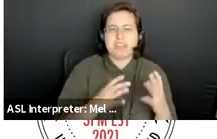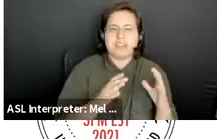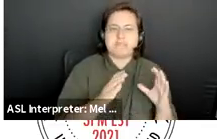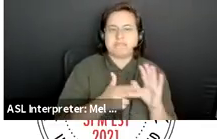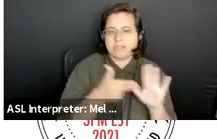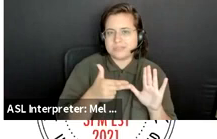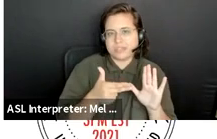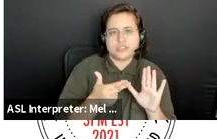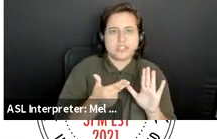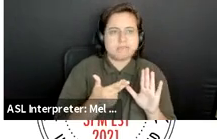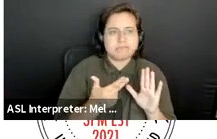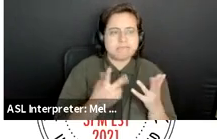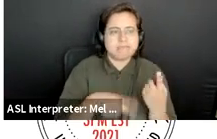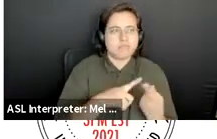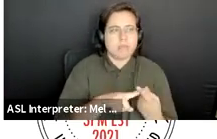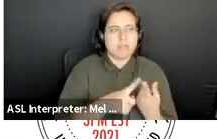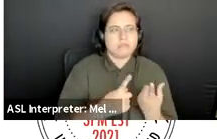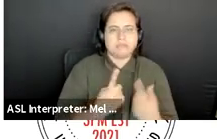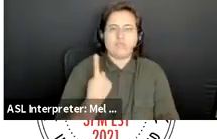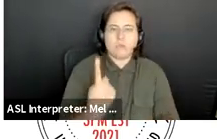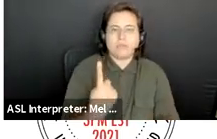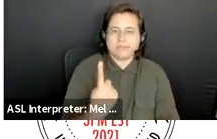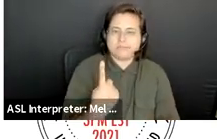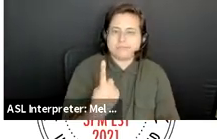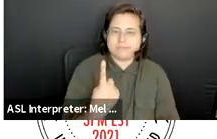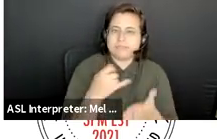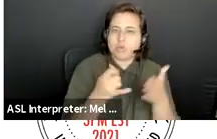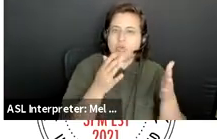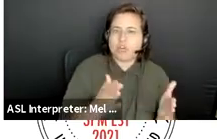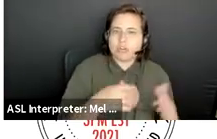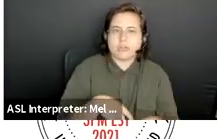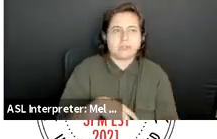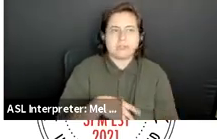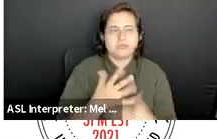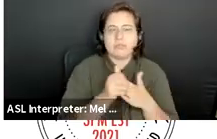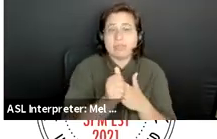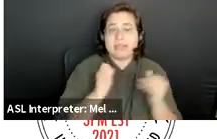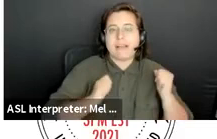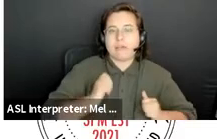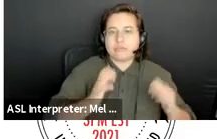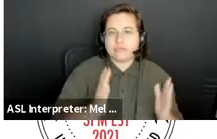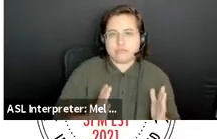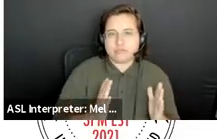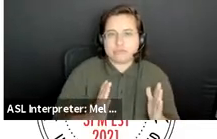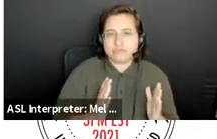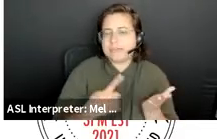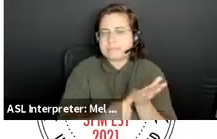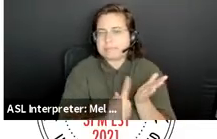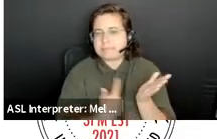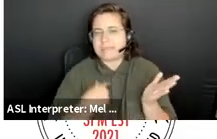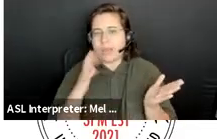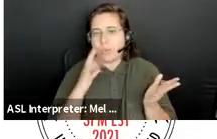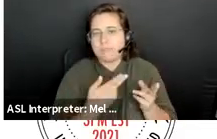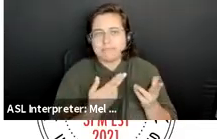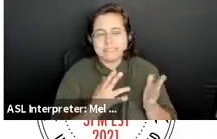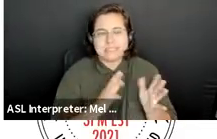you're dealing with when you're engaging a soloist or perhaps a lead actor. You might hear me just sort of by default of